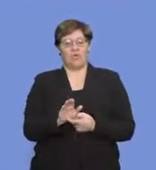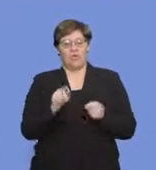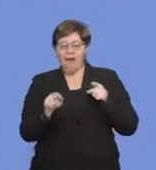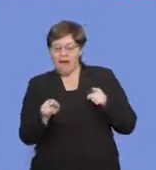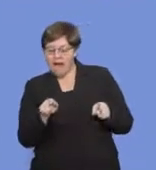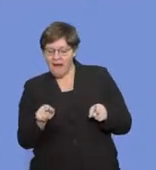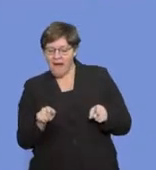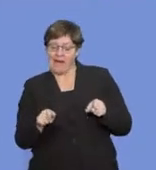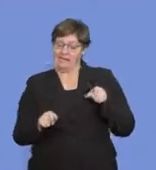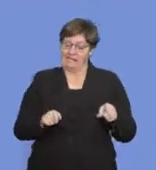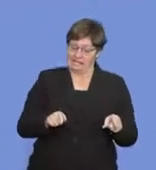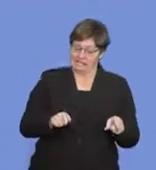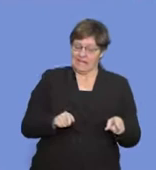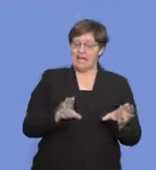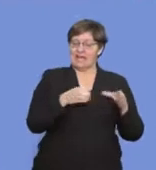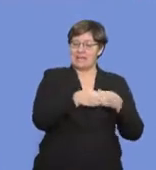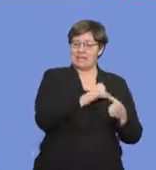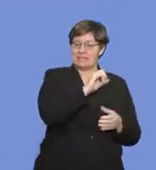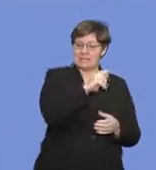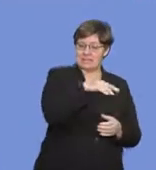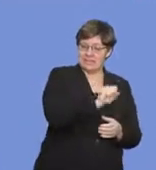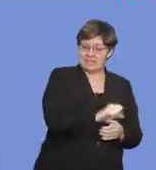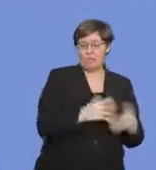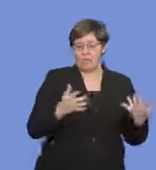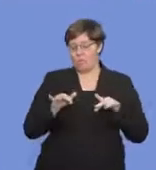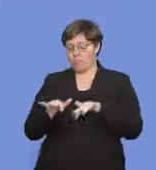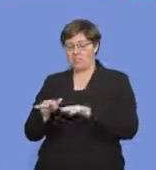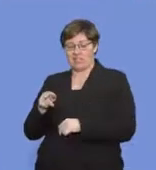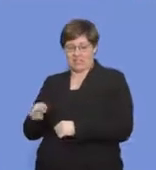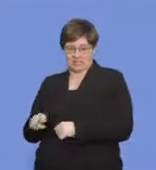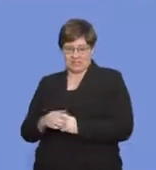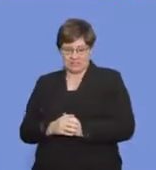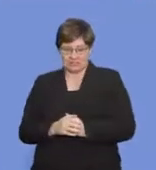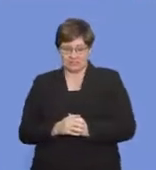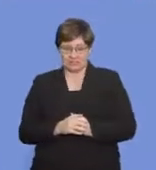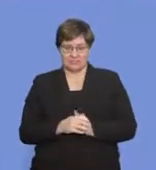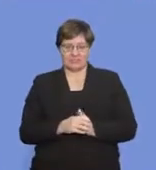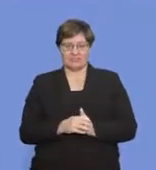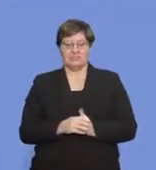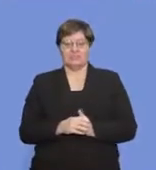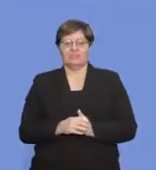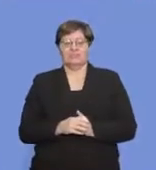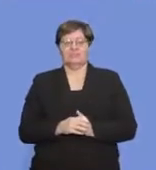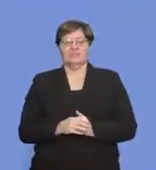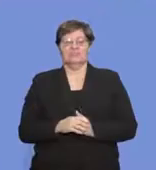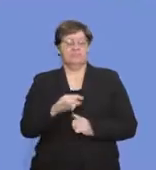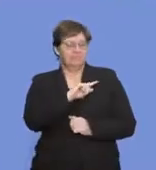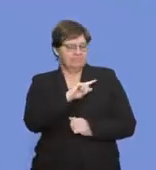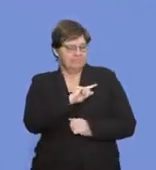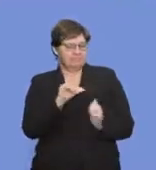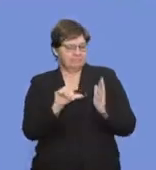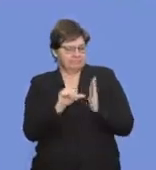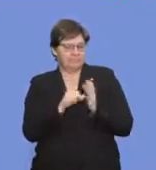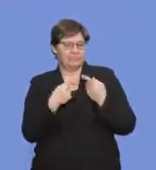we say we need to use either the word species or we're going to use the word population. And that is why it's very important to know